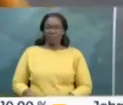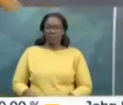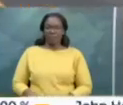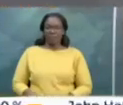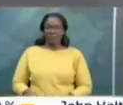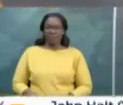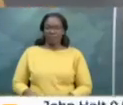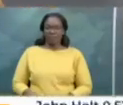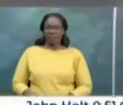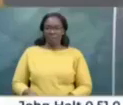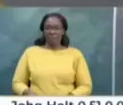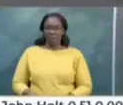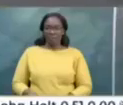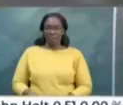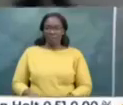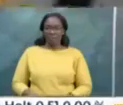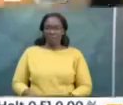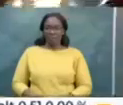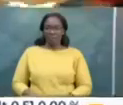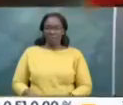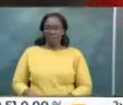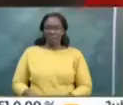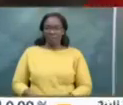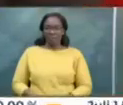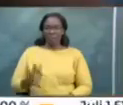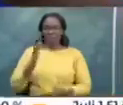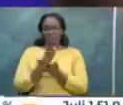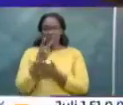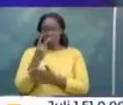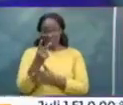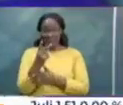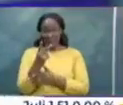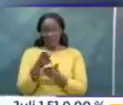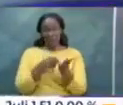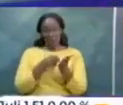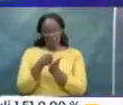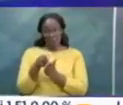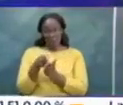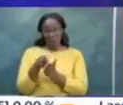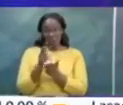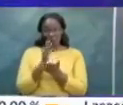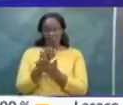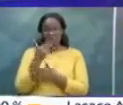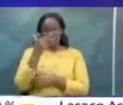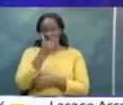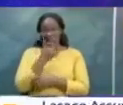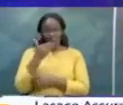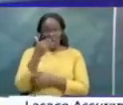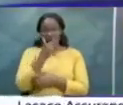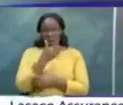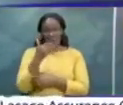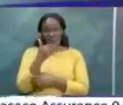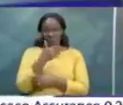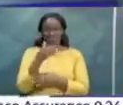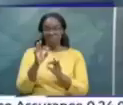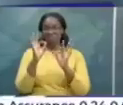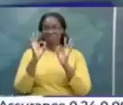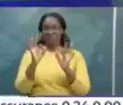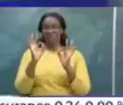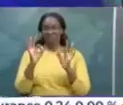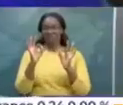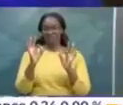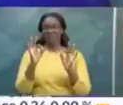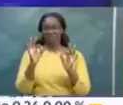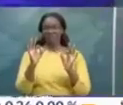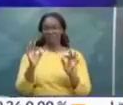bit. Guys, this is the real deal, so please note. The oil is for real also. And then it's